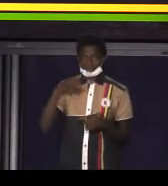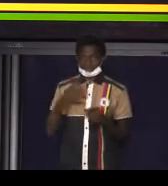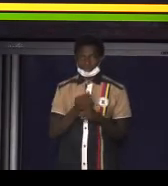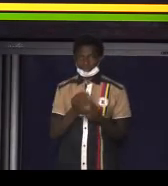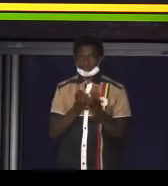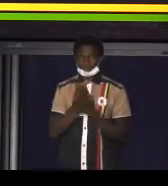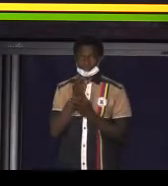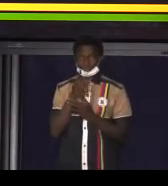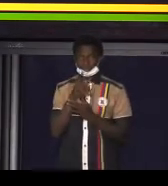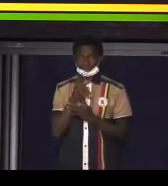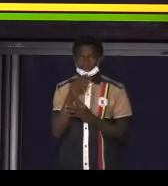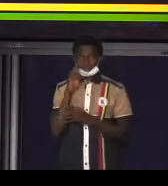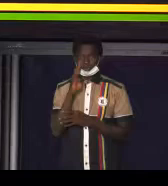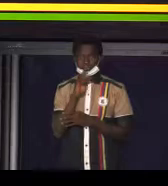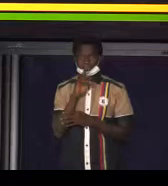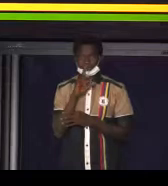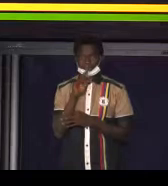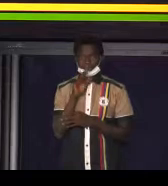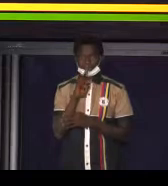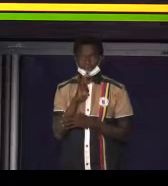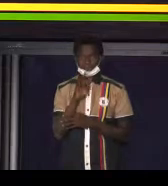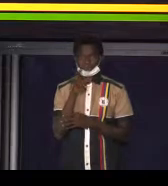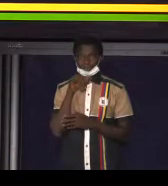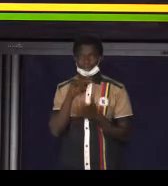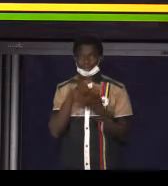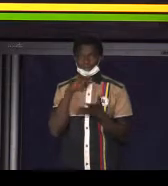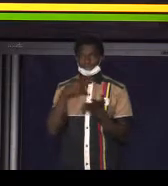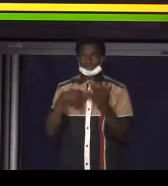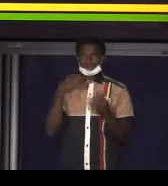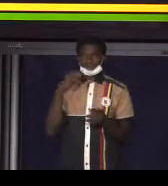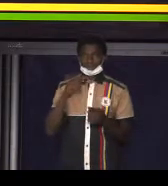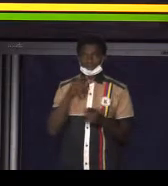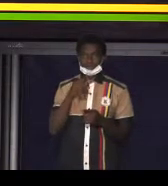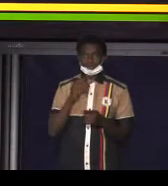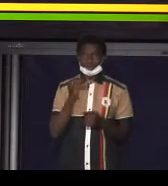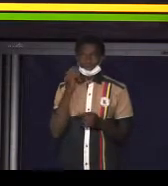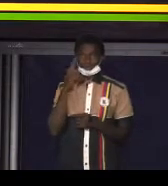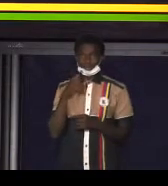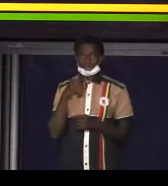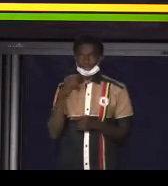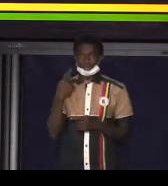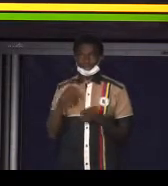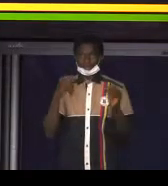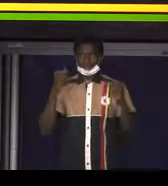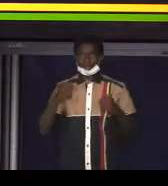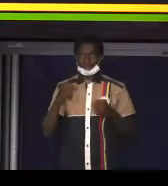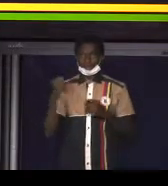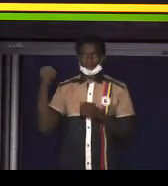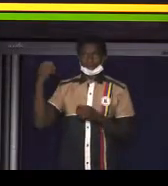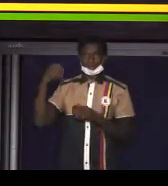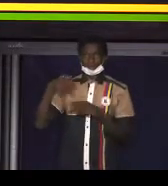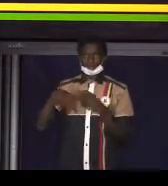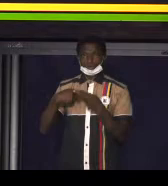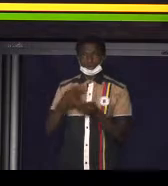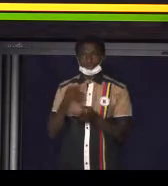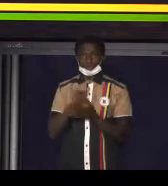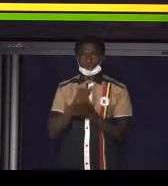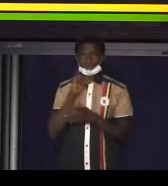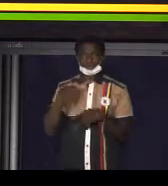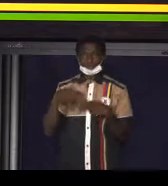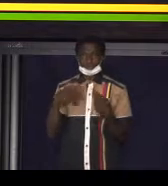your bulb, your fluorescent, and that's what you understand by electricity, or the power supply that is